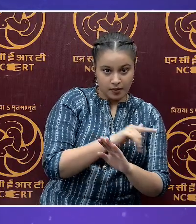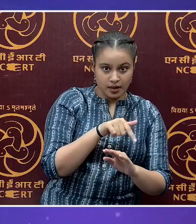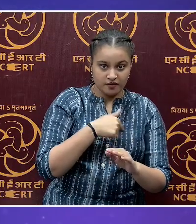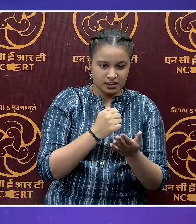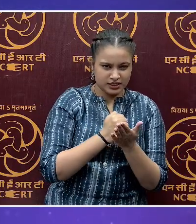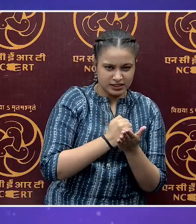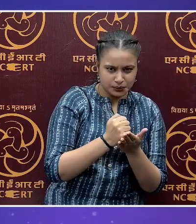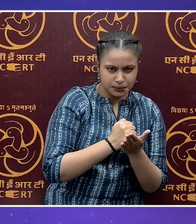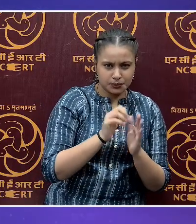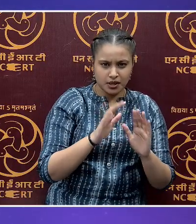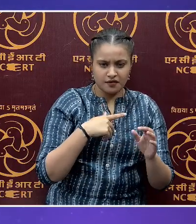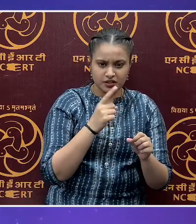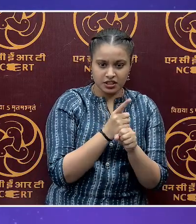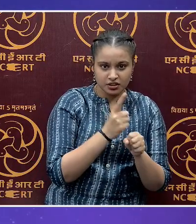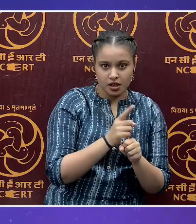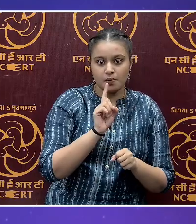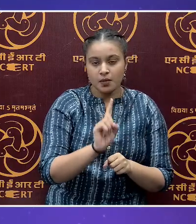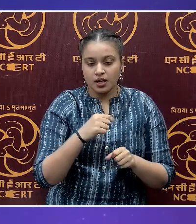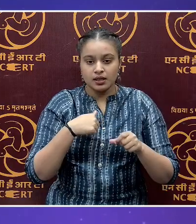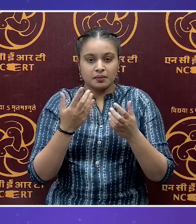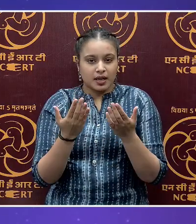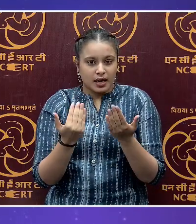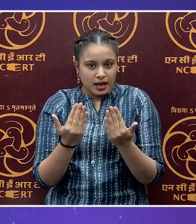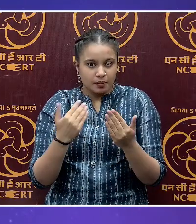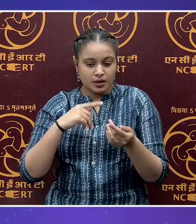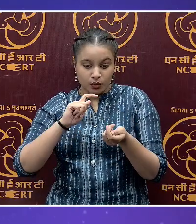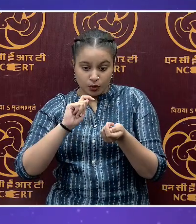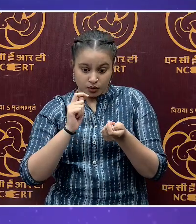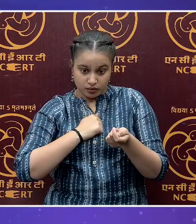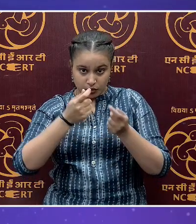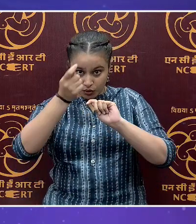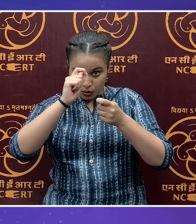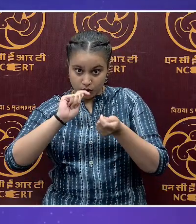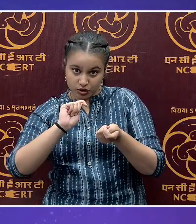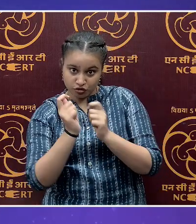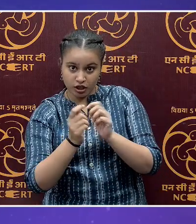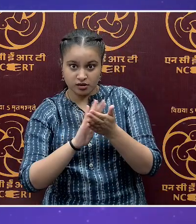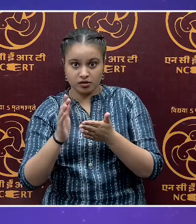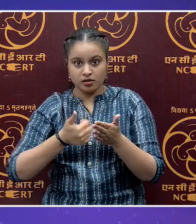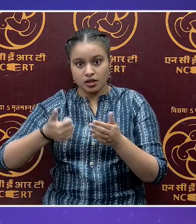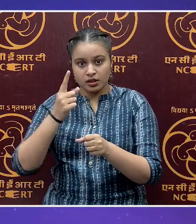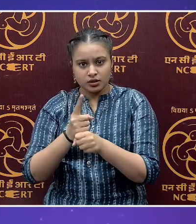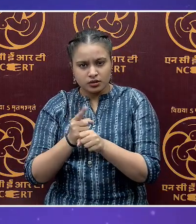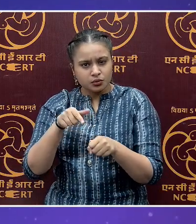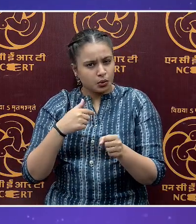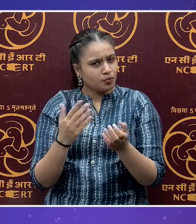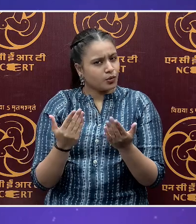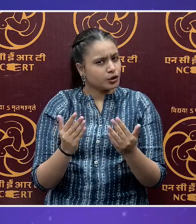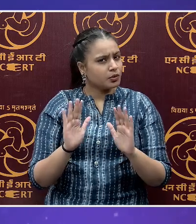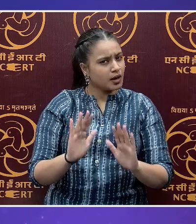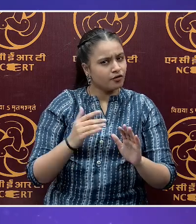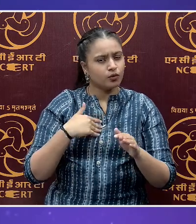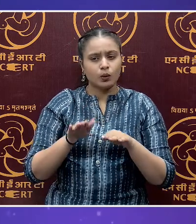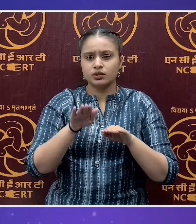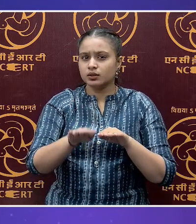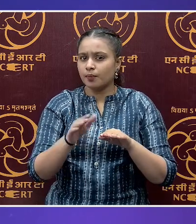tried and logged as a teacher, but won't be able to switch their role as a head teacher. Is there any possibility, or what are the steps